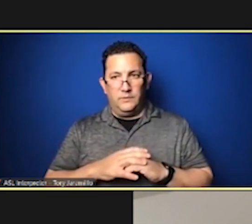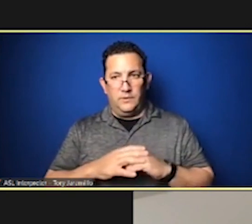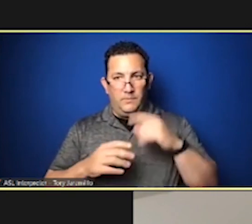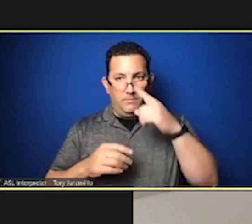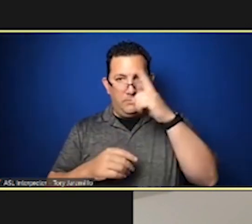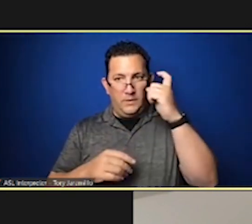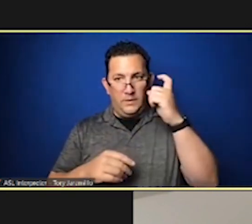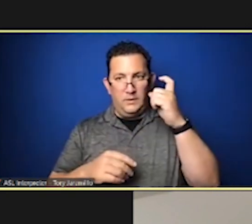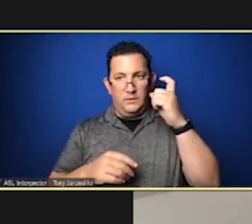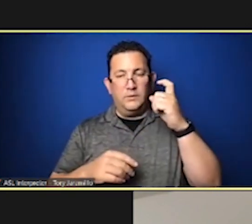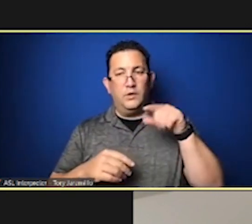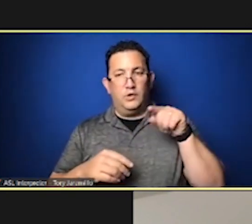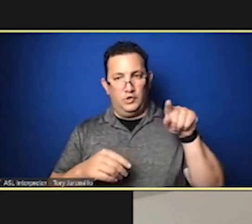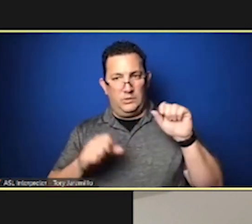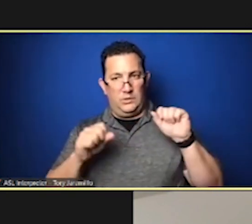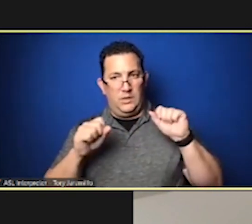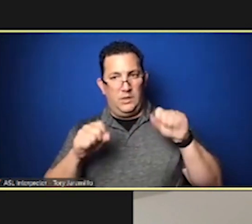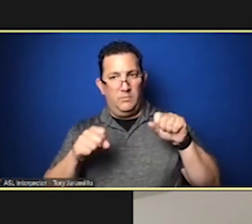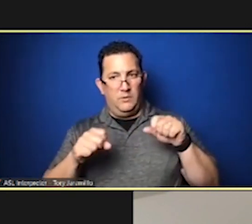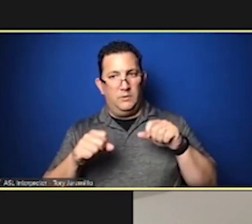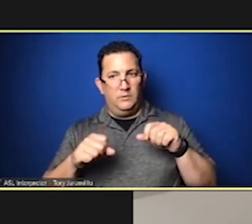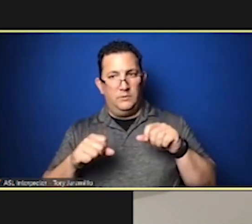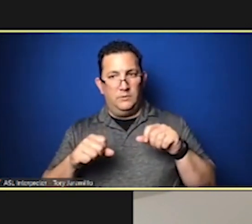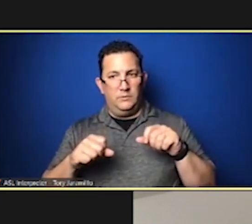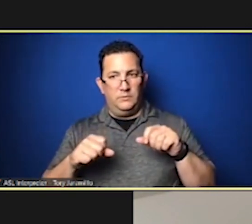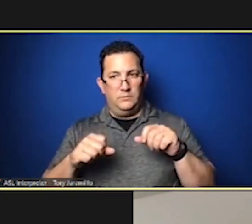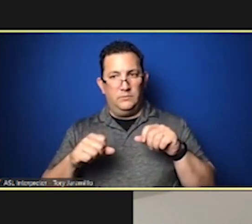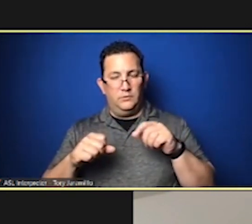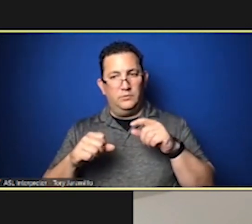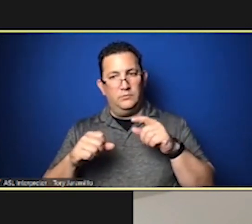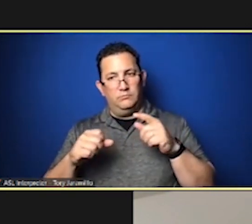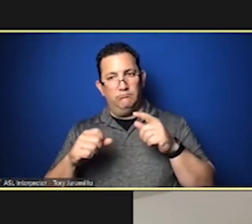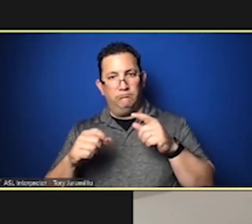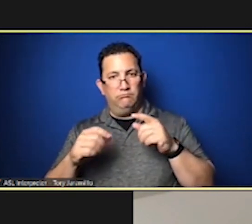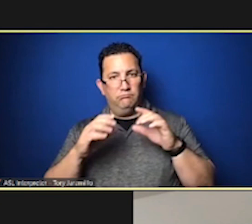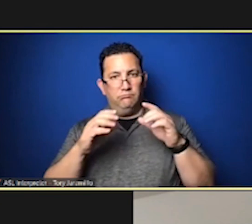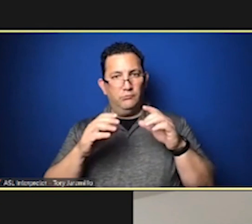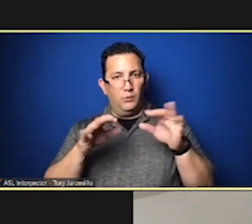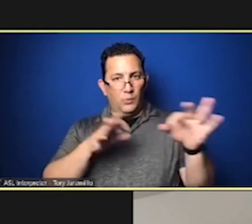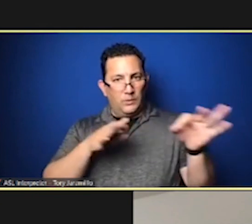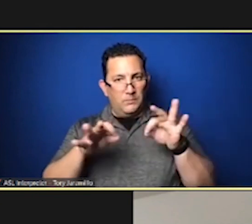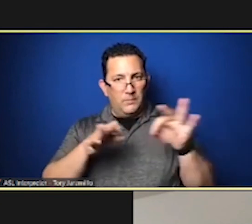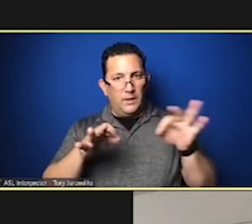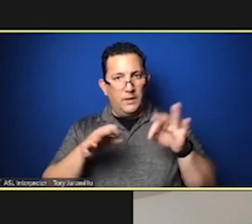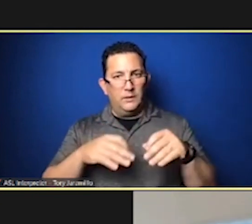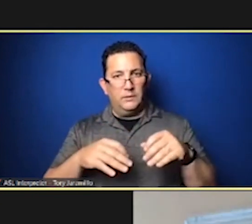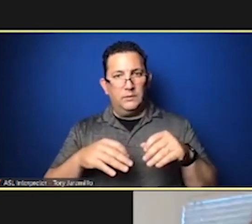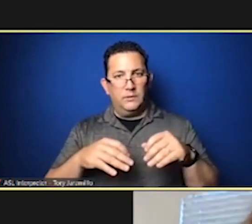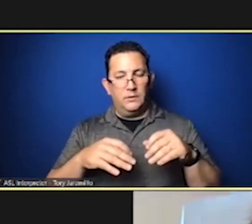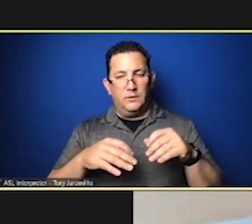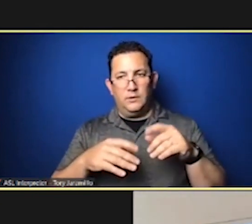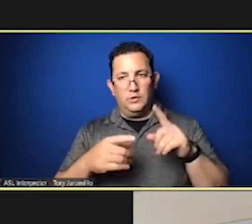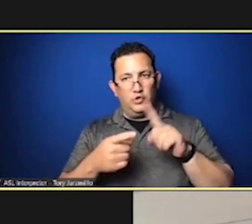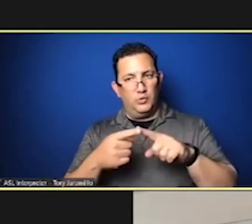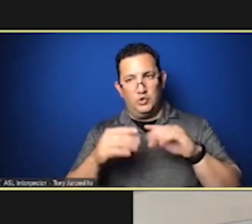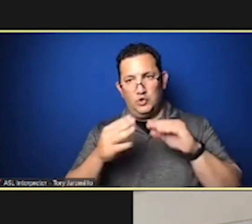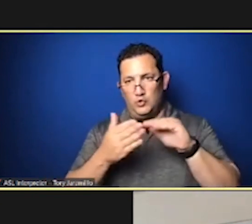because she'll be able to tell that, or she or he will be able to explain to the student or to the family